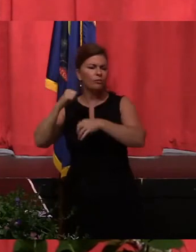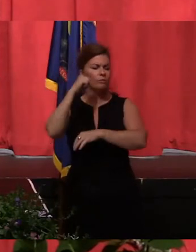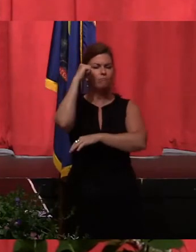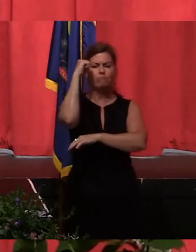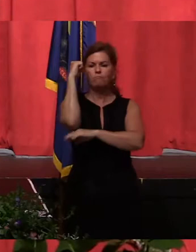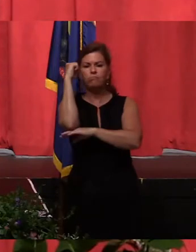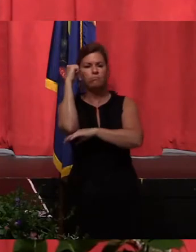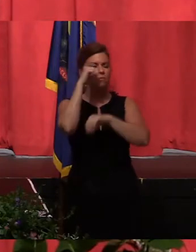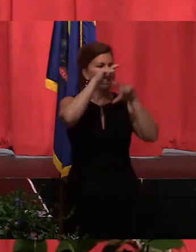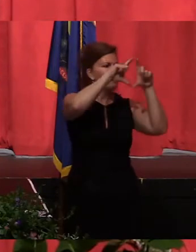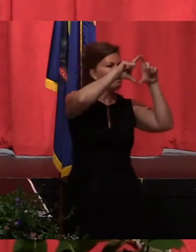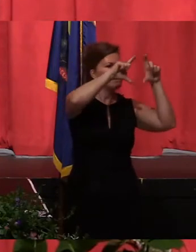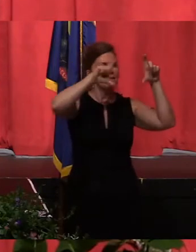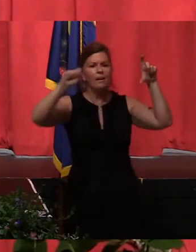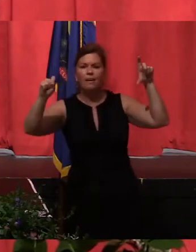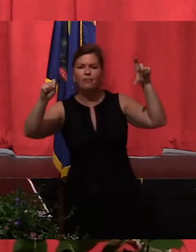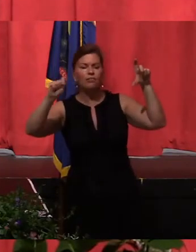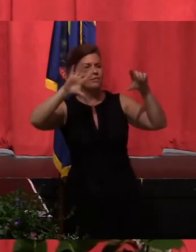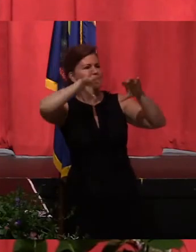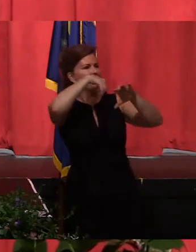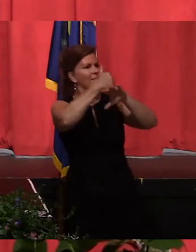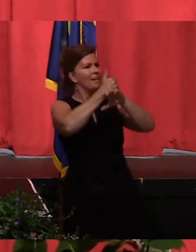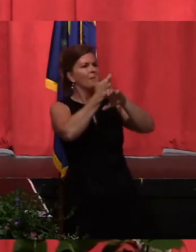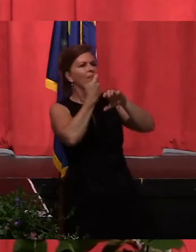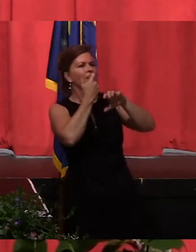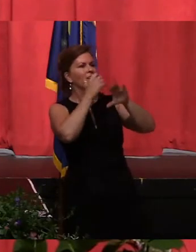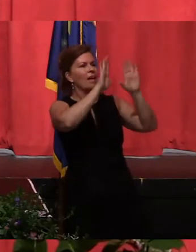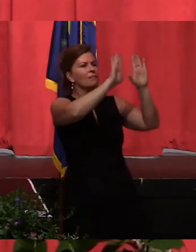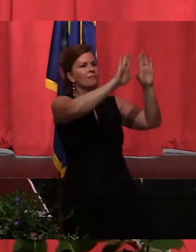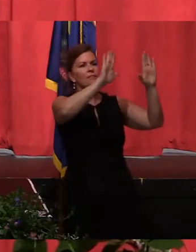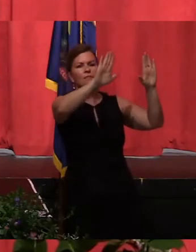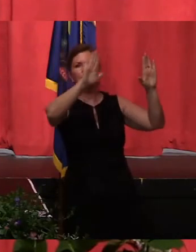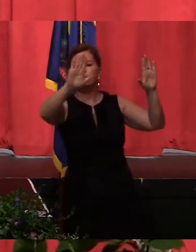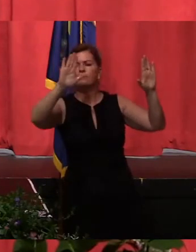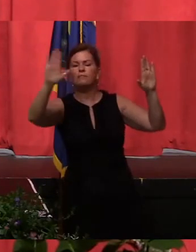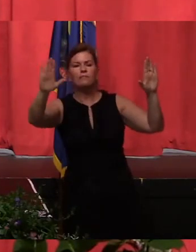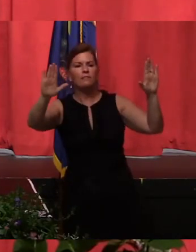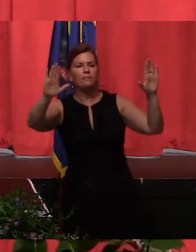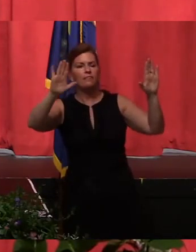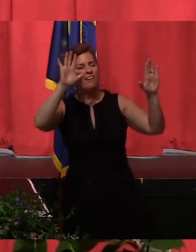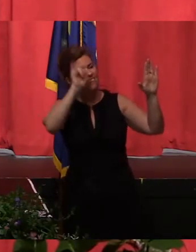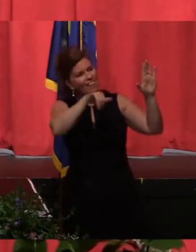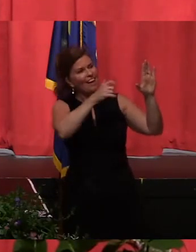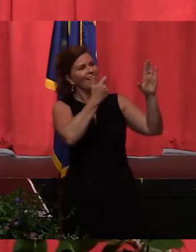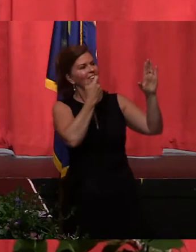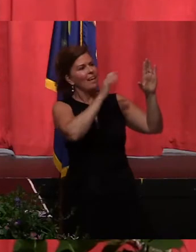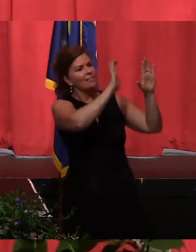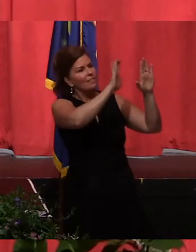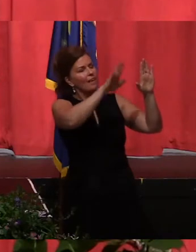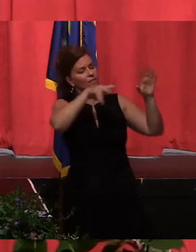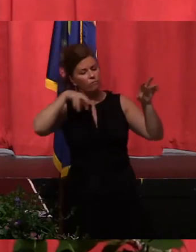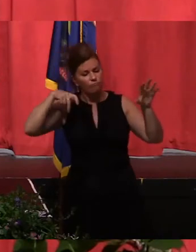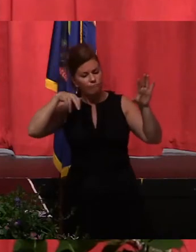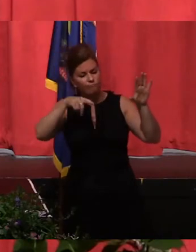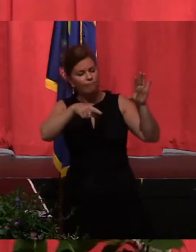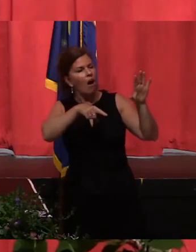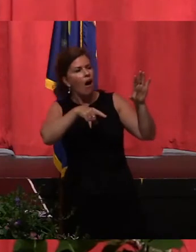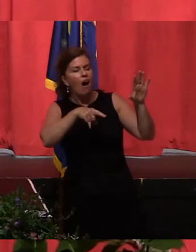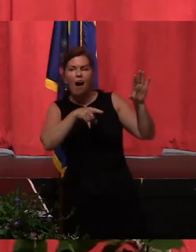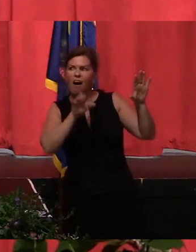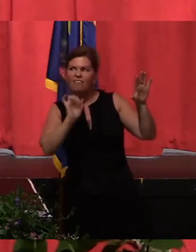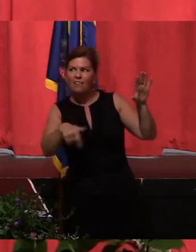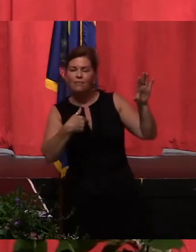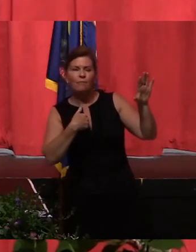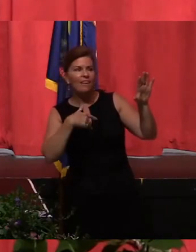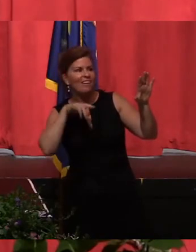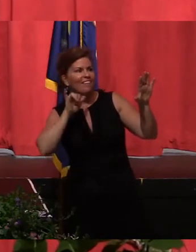case of the ones who came before us. The glass case we walked past nearly every day and hoped our senior year